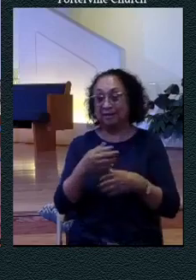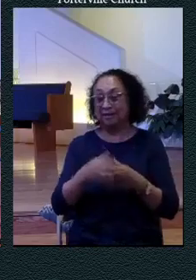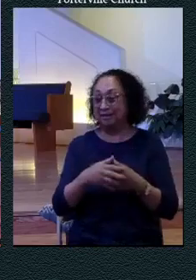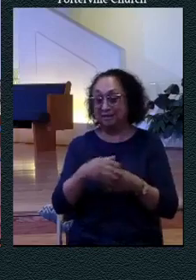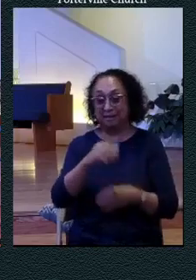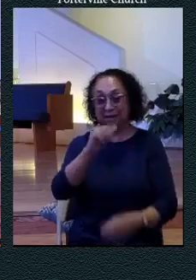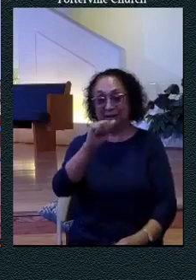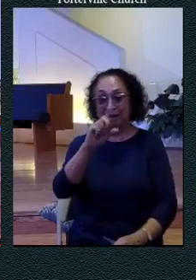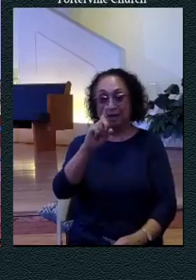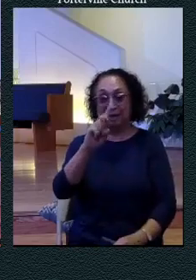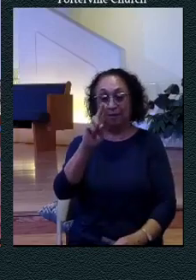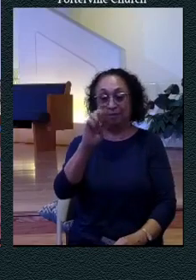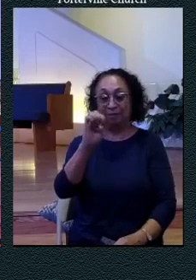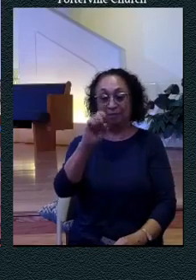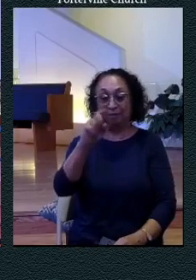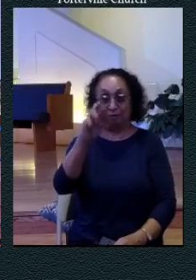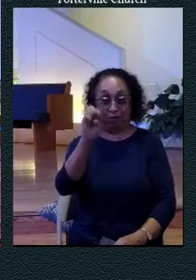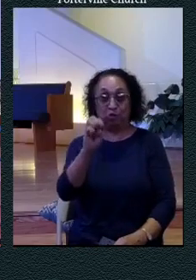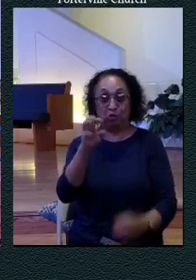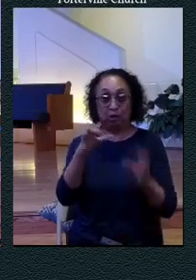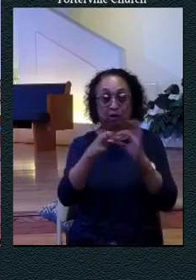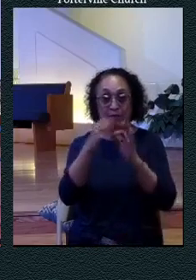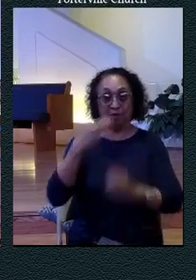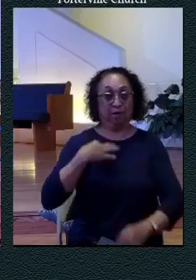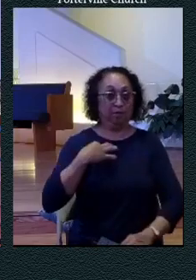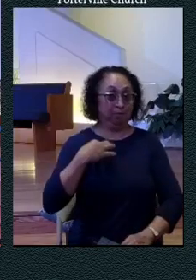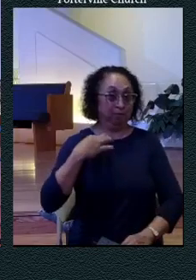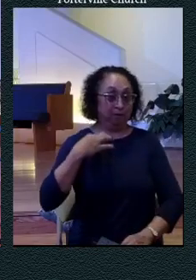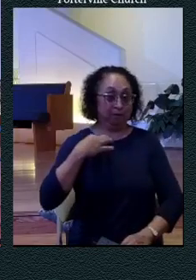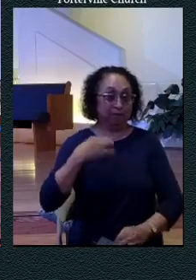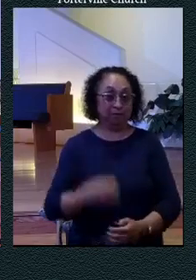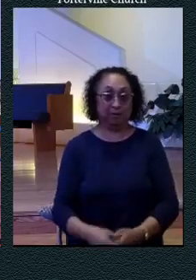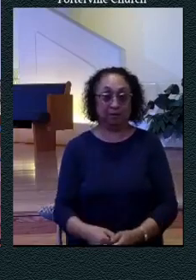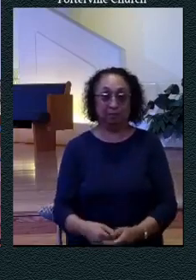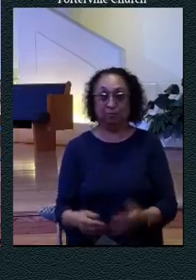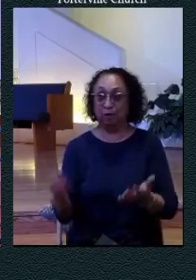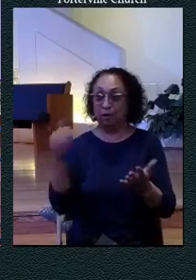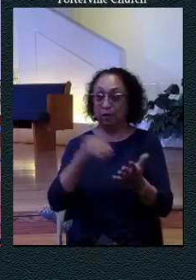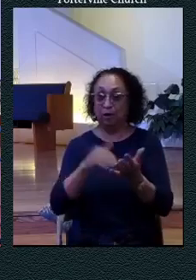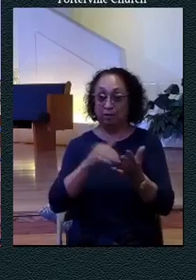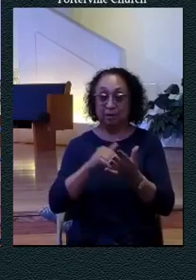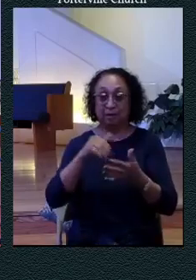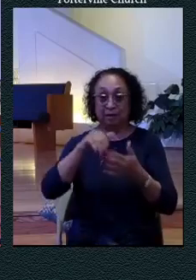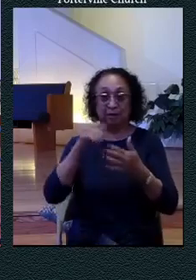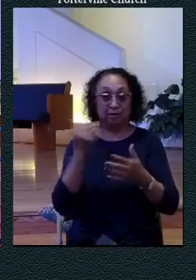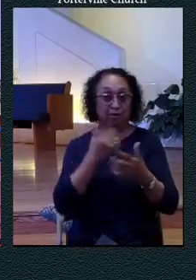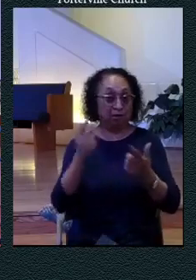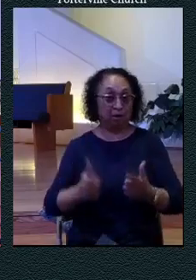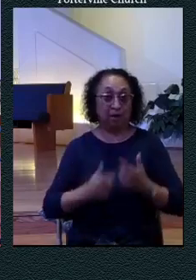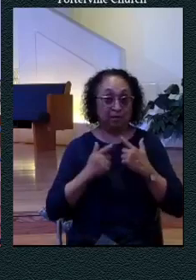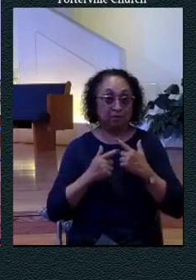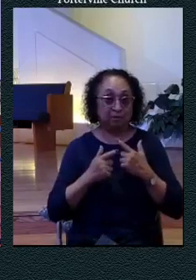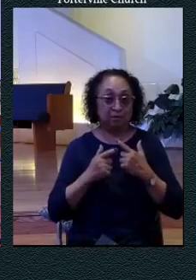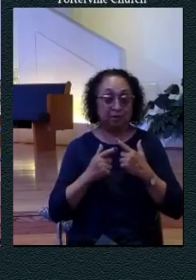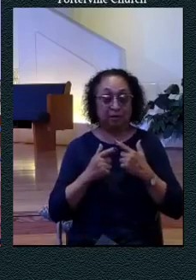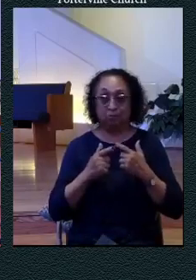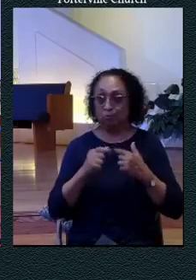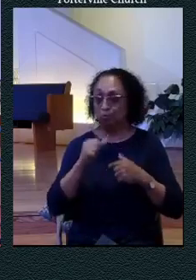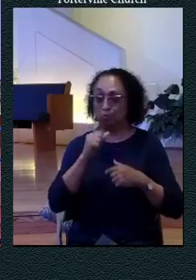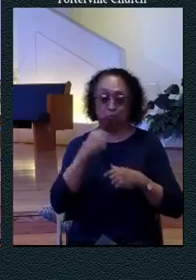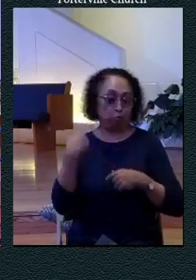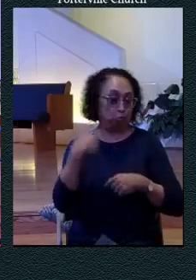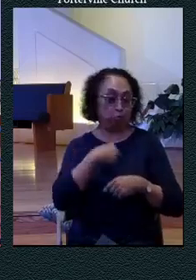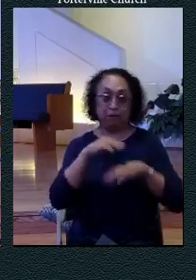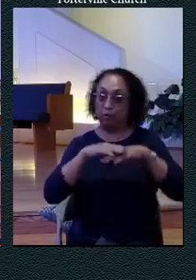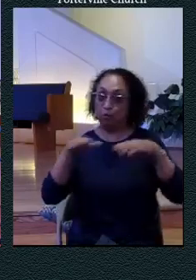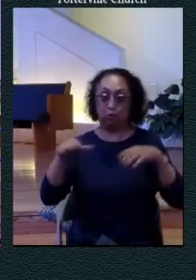The implication is that often in our lives, normal is not volunteering, but this is an